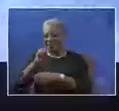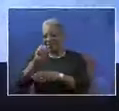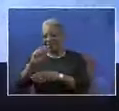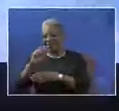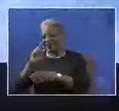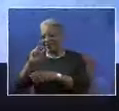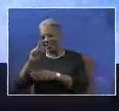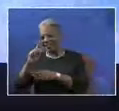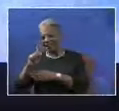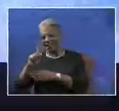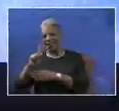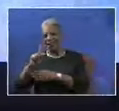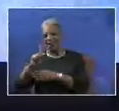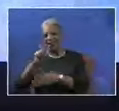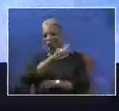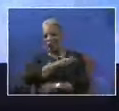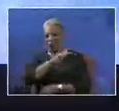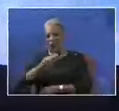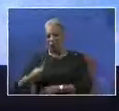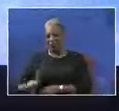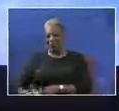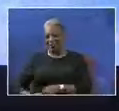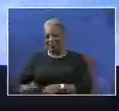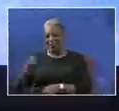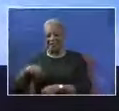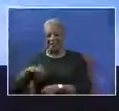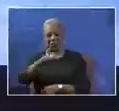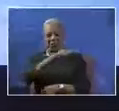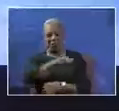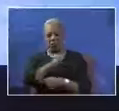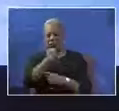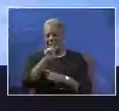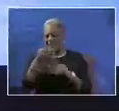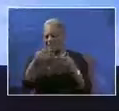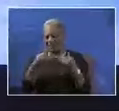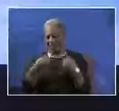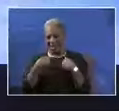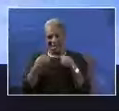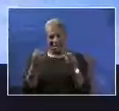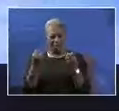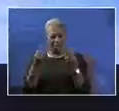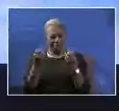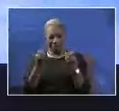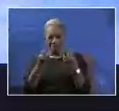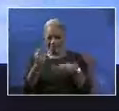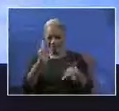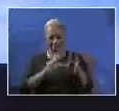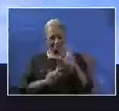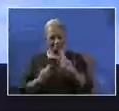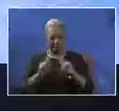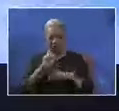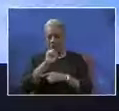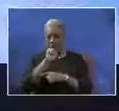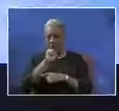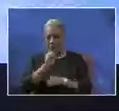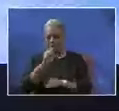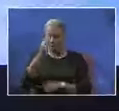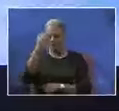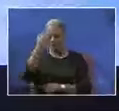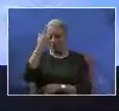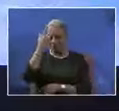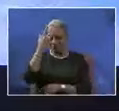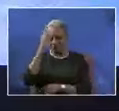we did not have this many people. We were not this advanced. We didn't have this